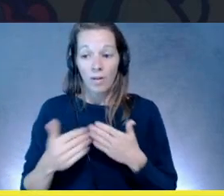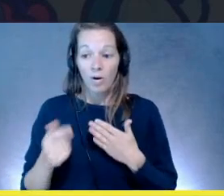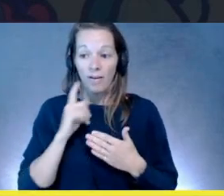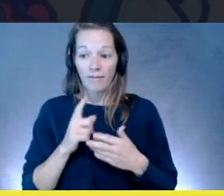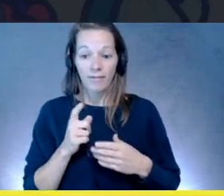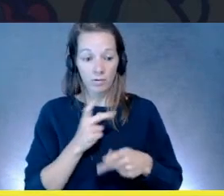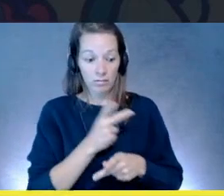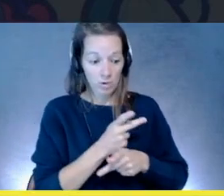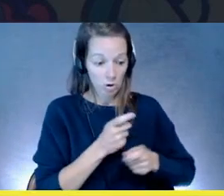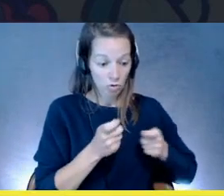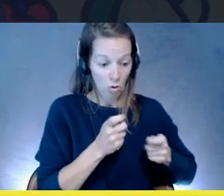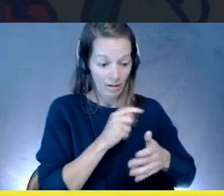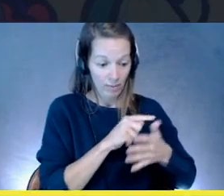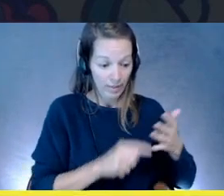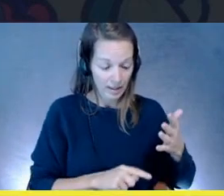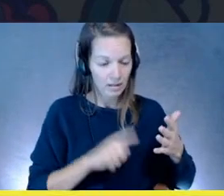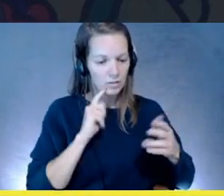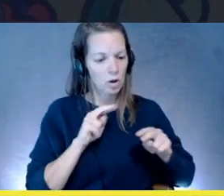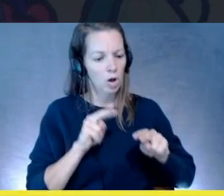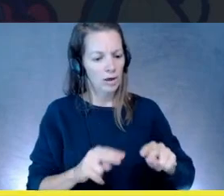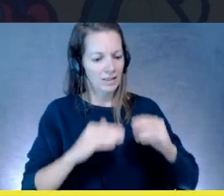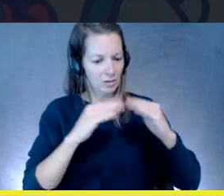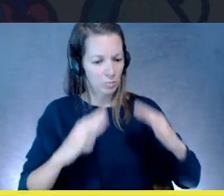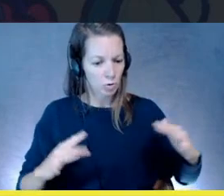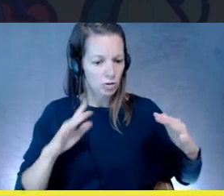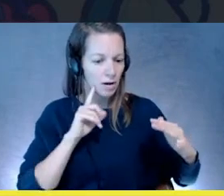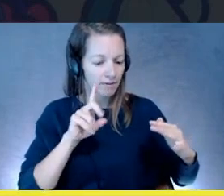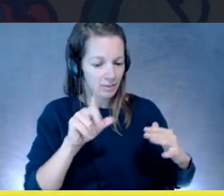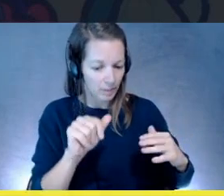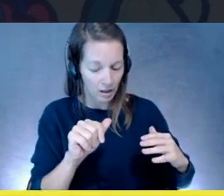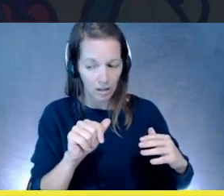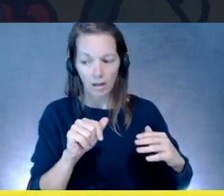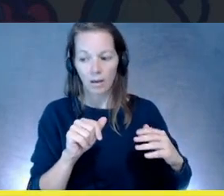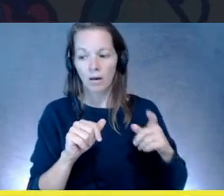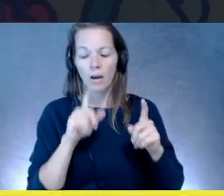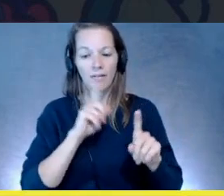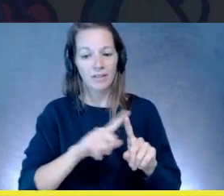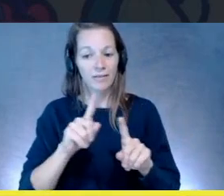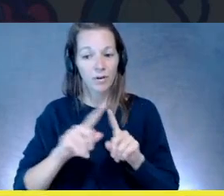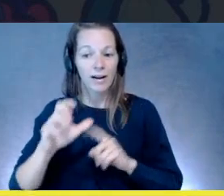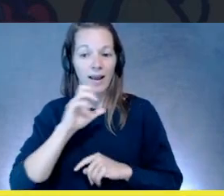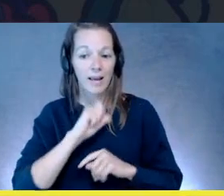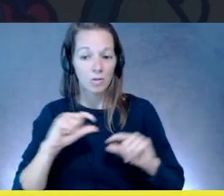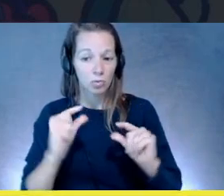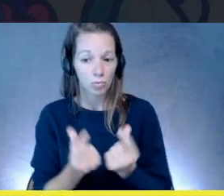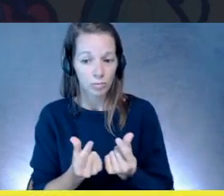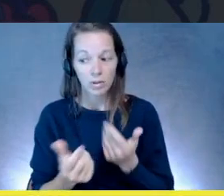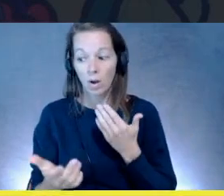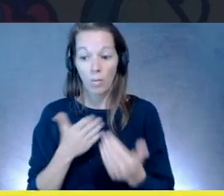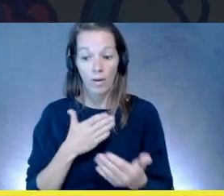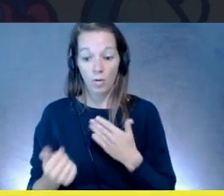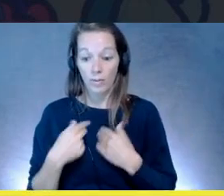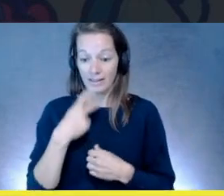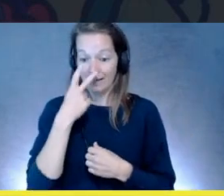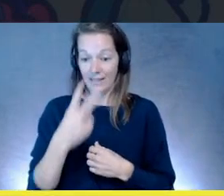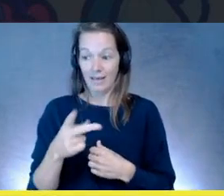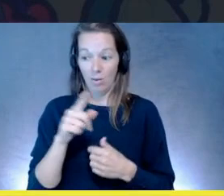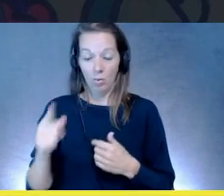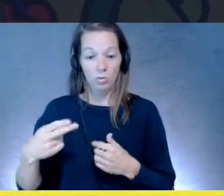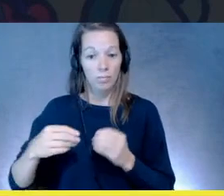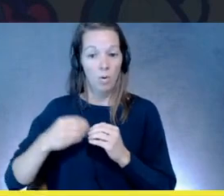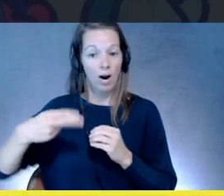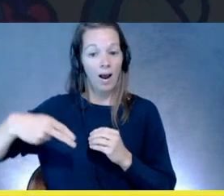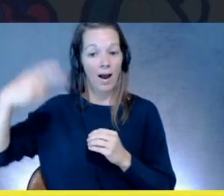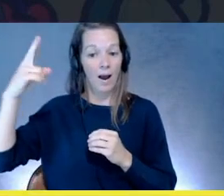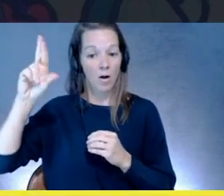and sort of looking at the distribution of disability over different age groups, whether we see these higher rates of disability